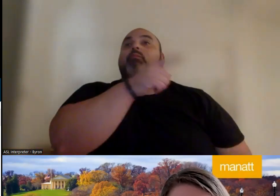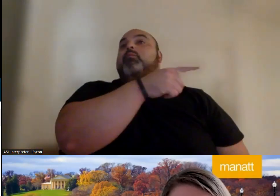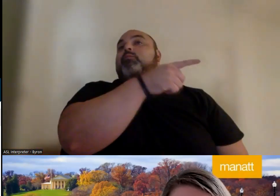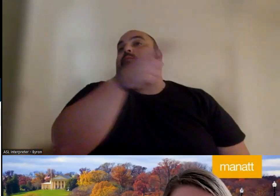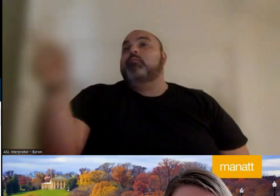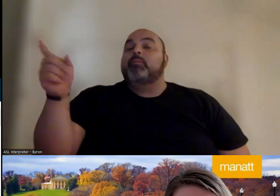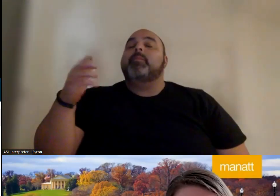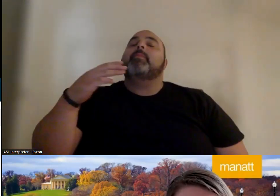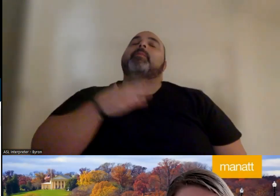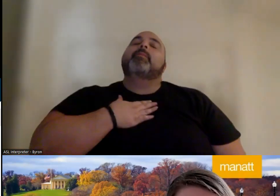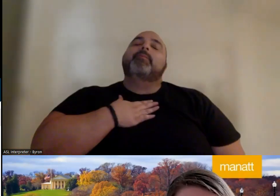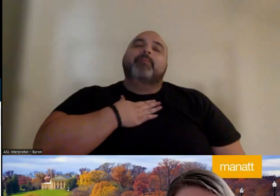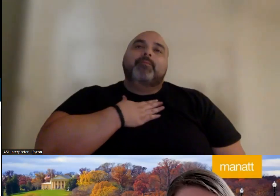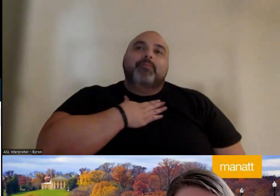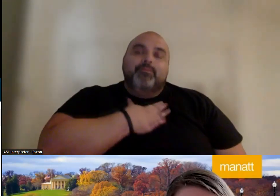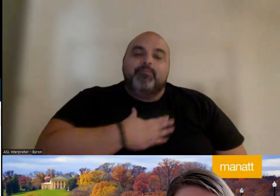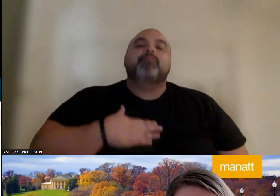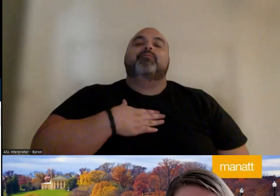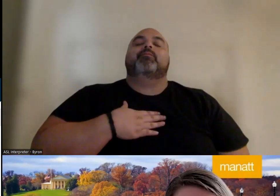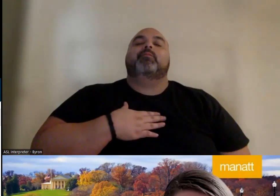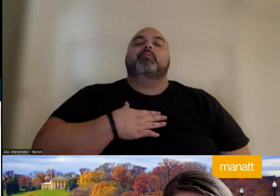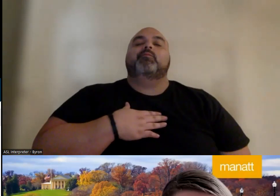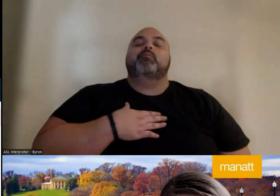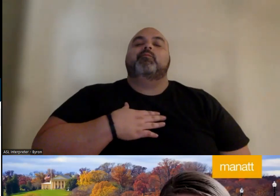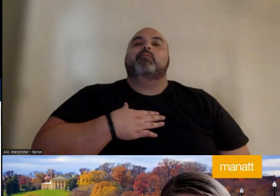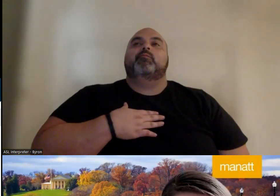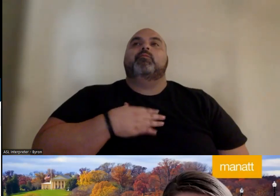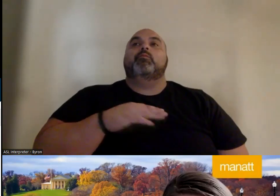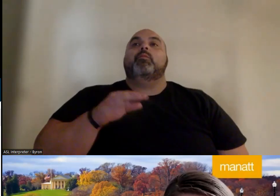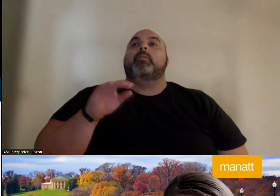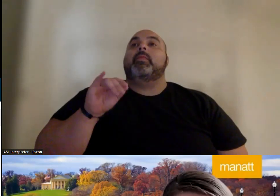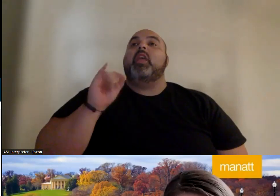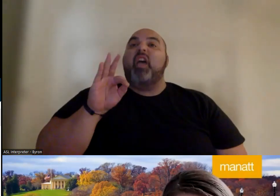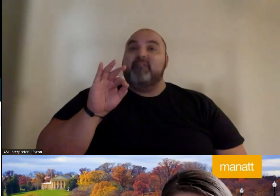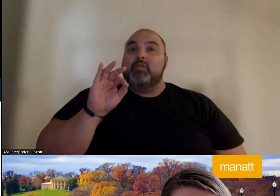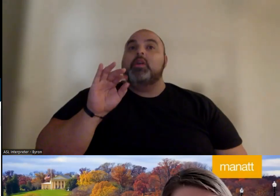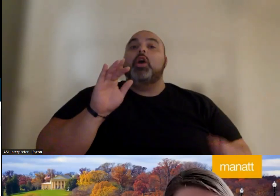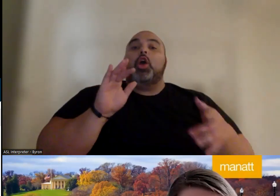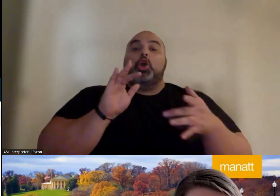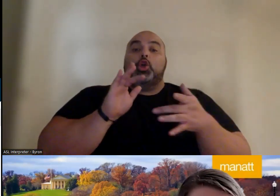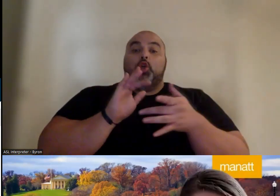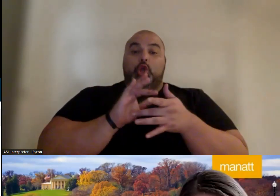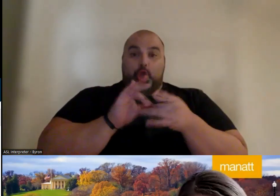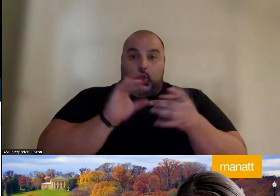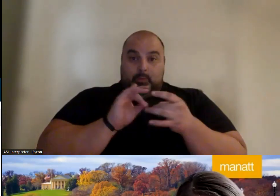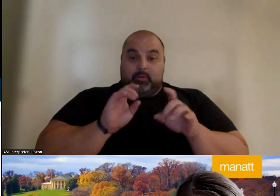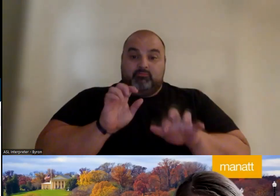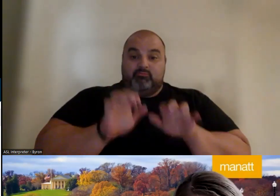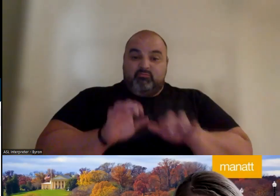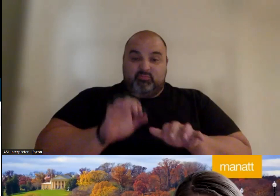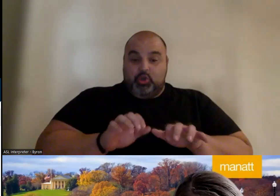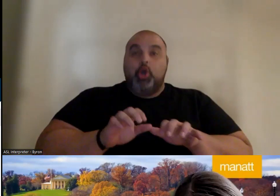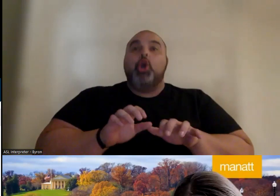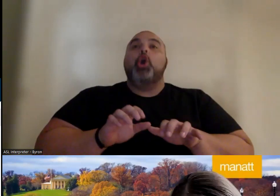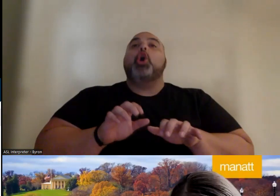when you comment, for everyone to see if you could use the everyone